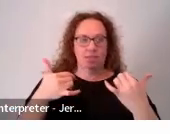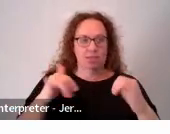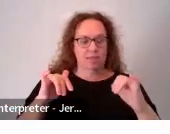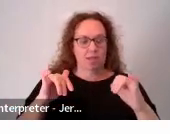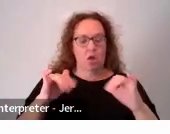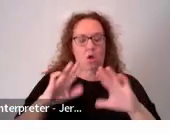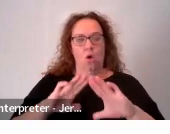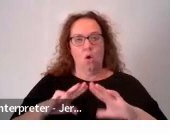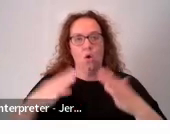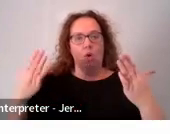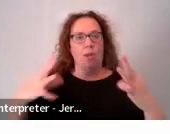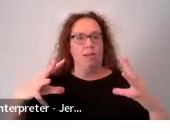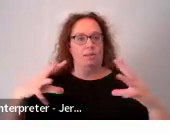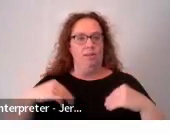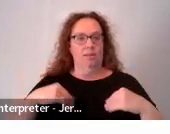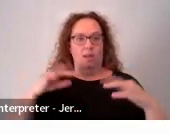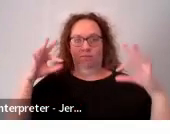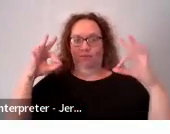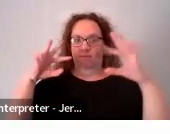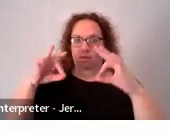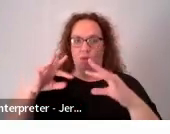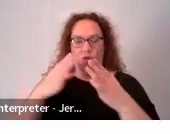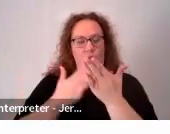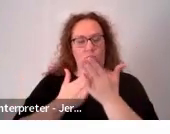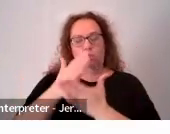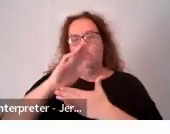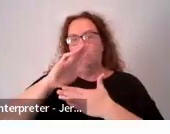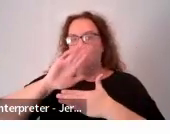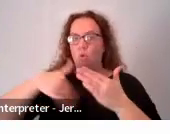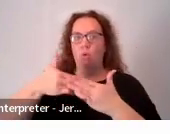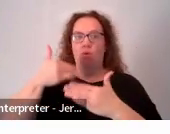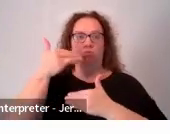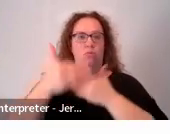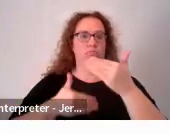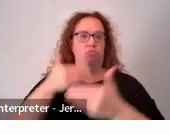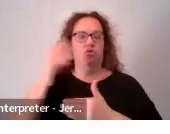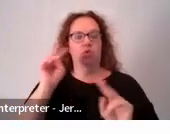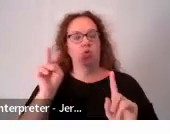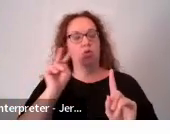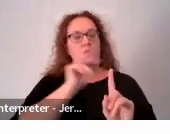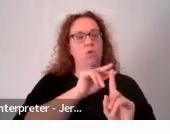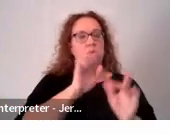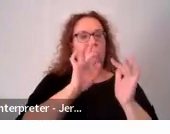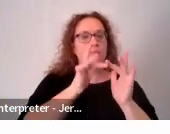to feedback. We will be throughout this entire process. So if you want to visit the website,